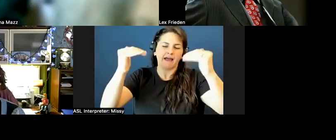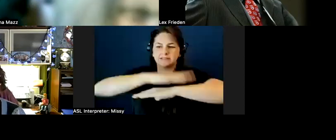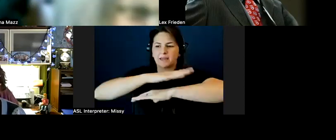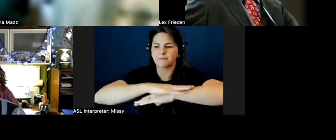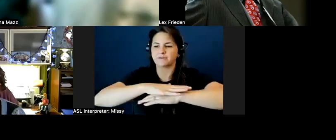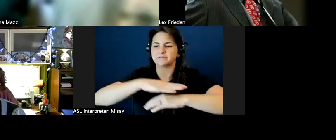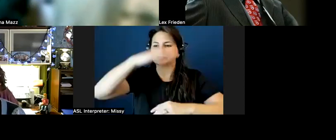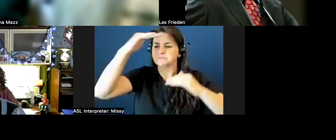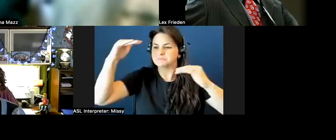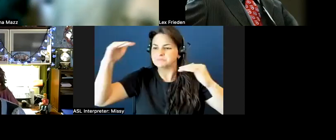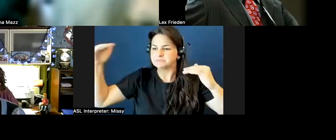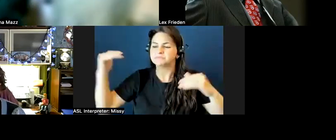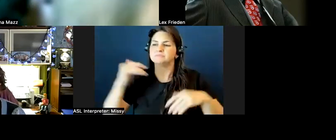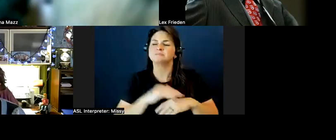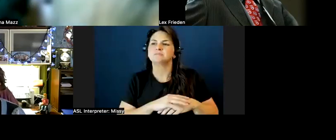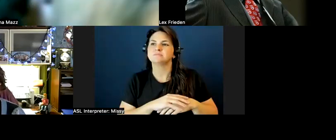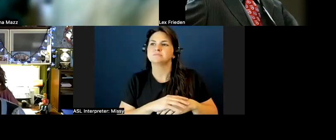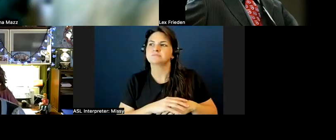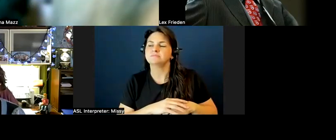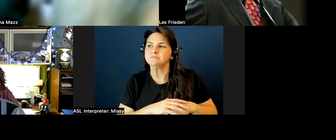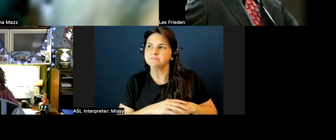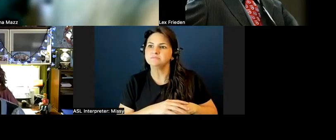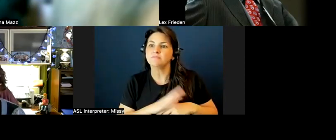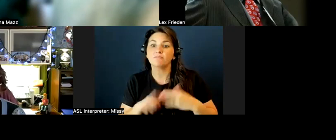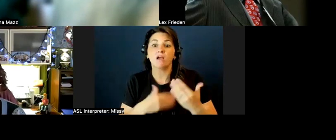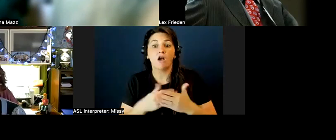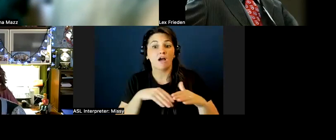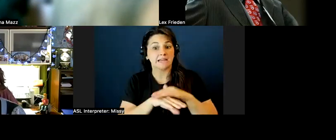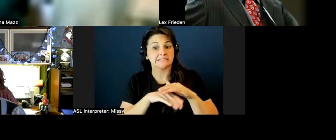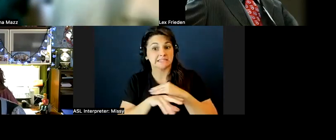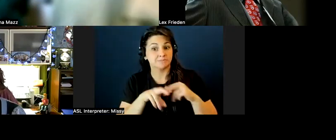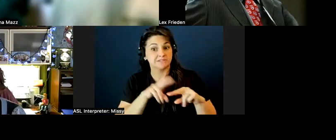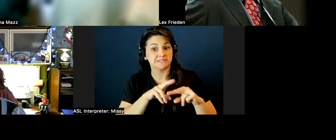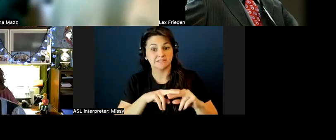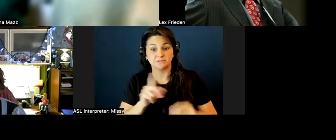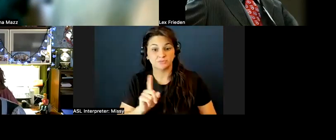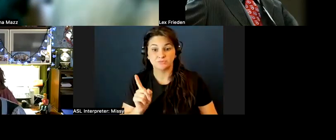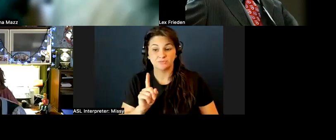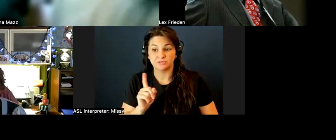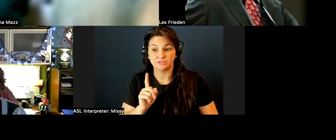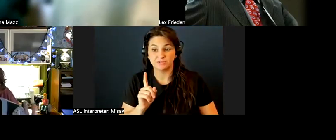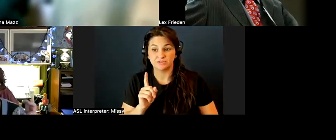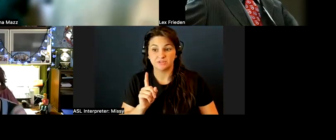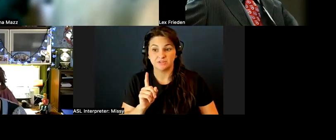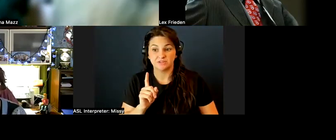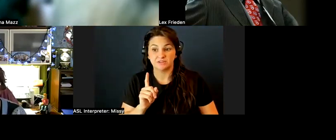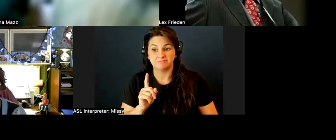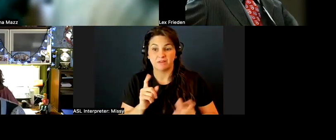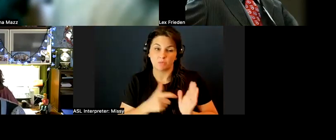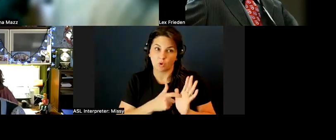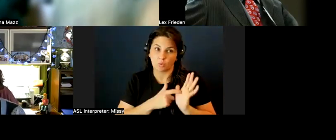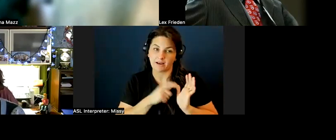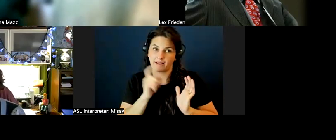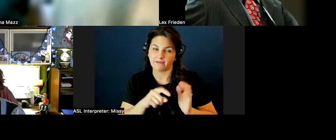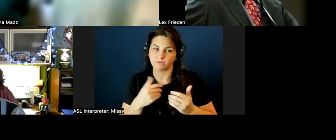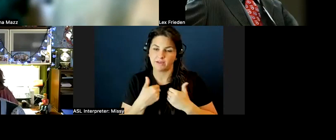stuff. And they had all of their accessible seating that they were quote unquote required under the standards to